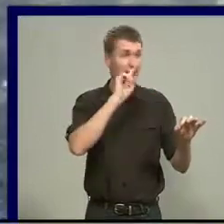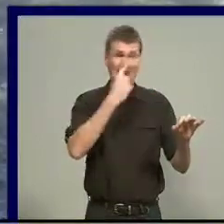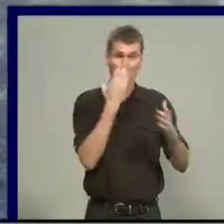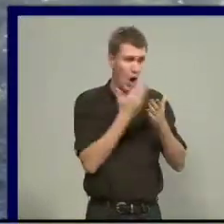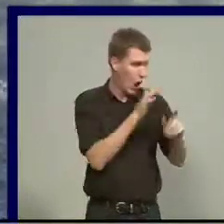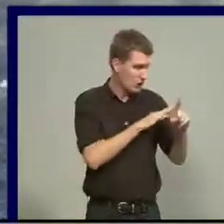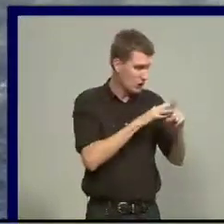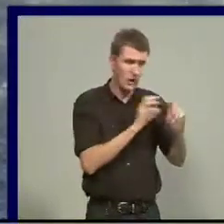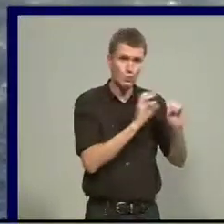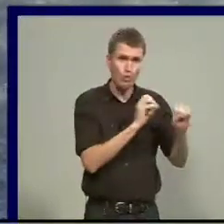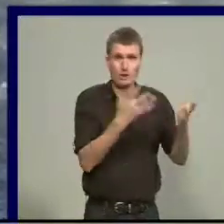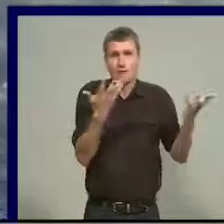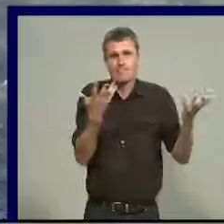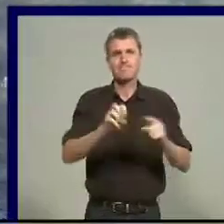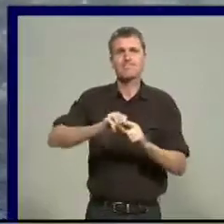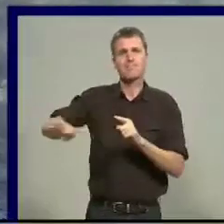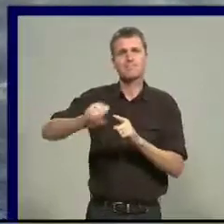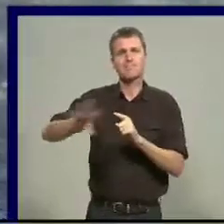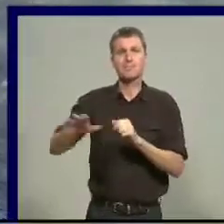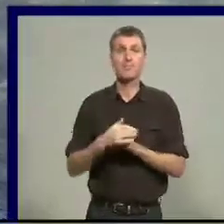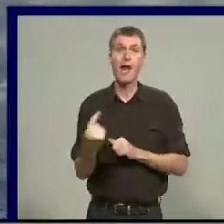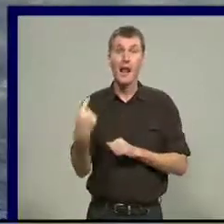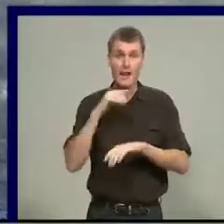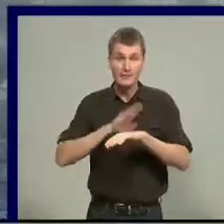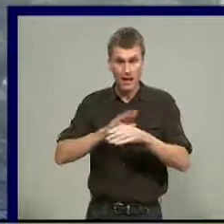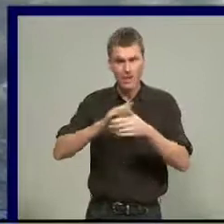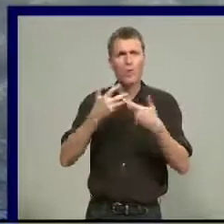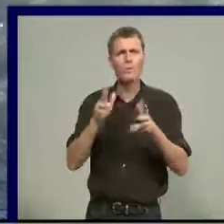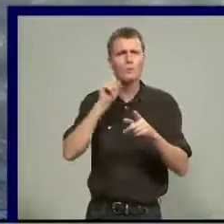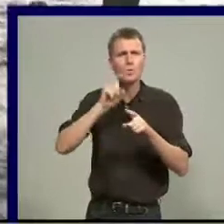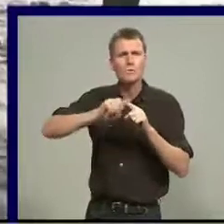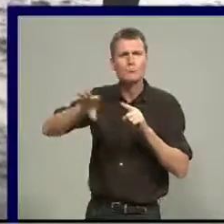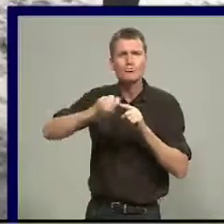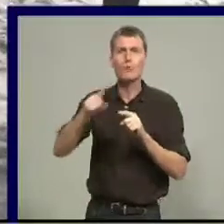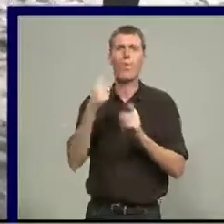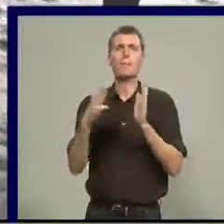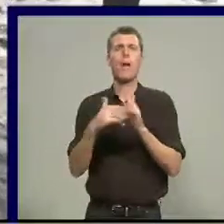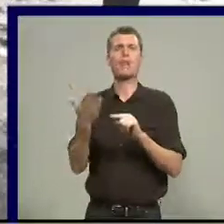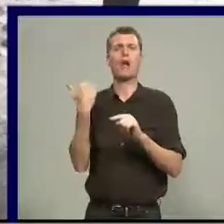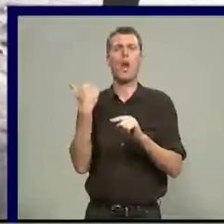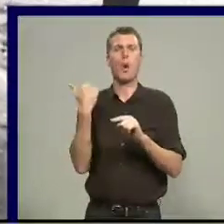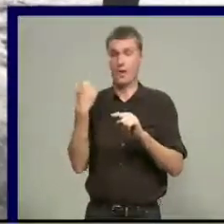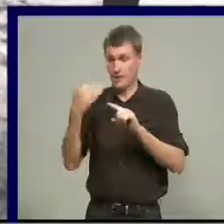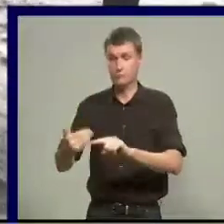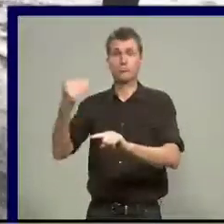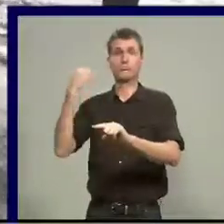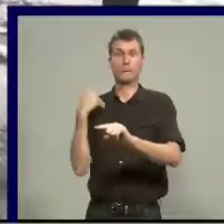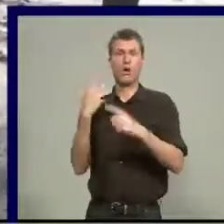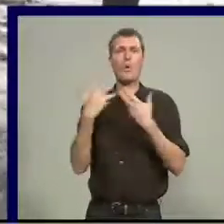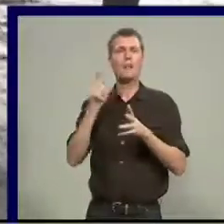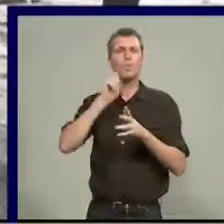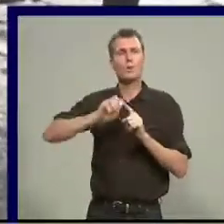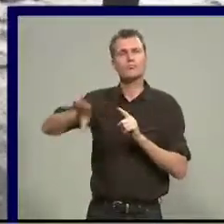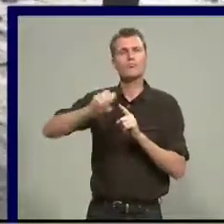site. Silver Fern Farms last discharged treated effluent to the Waimakariri River a month ago. Before that, they dumped wastewater in early